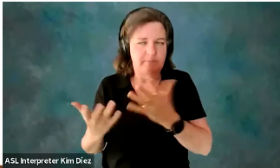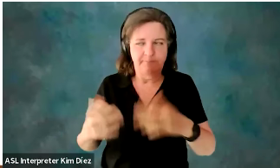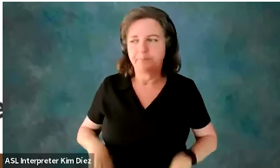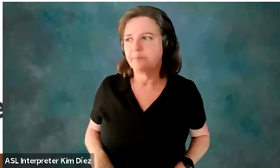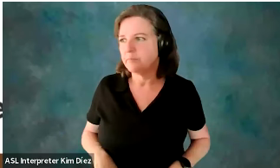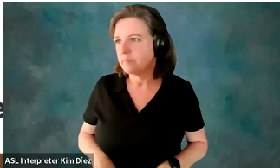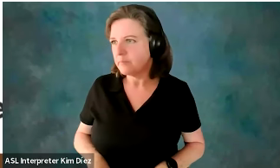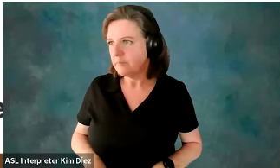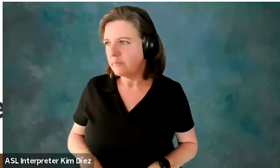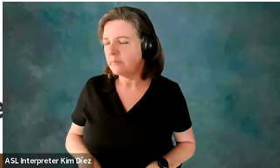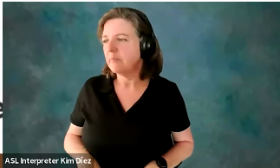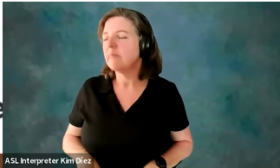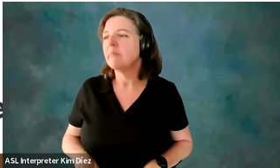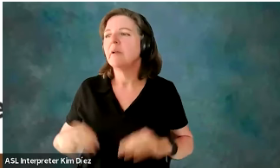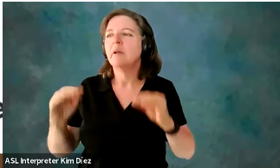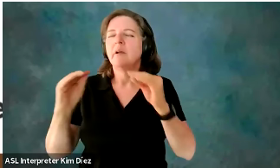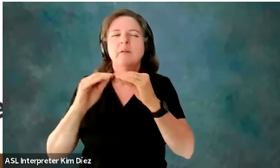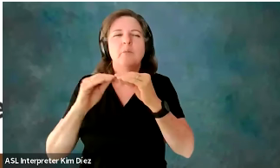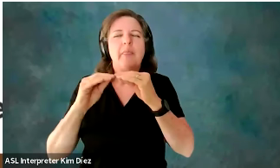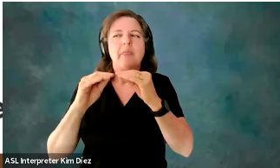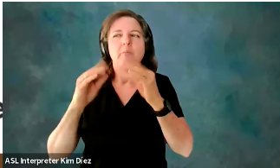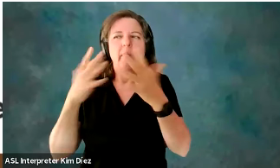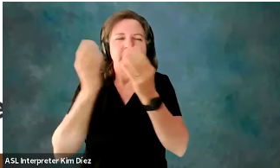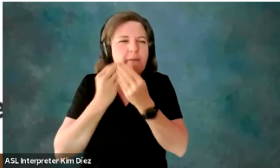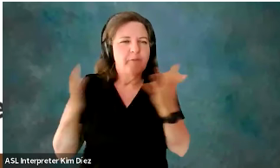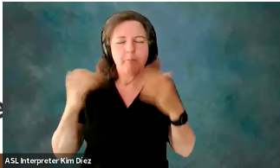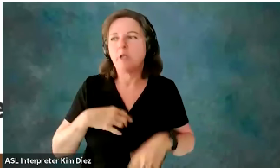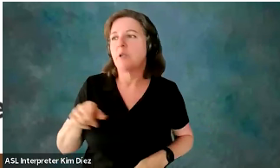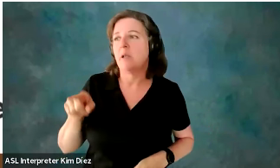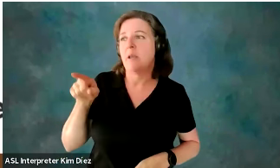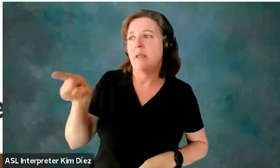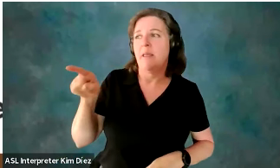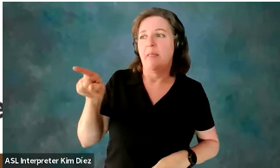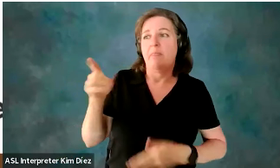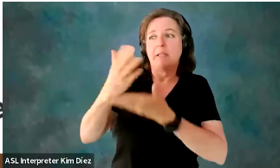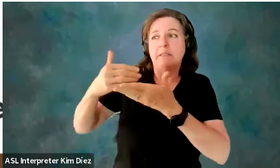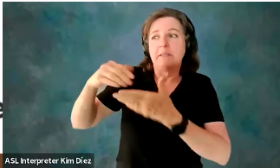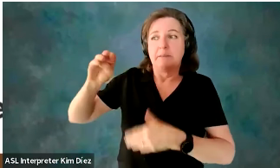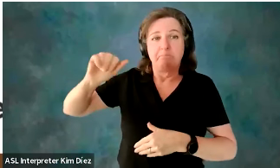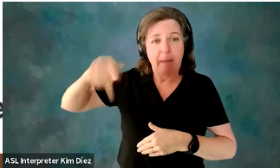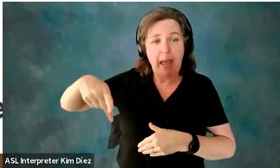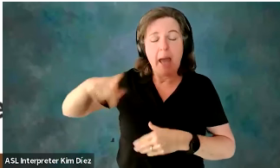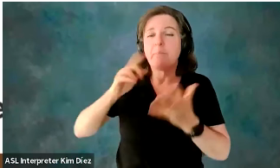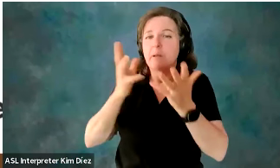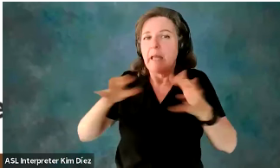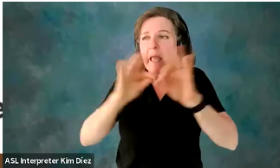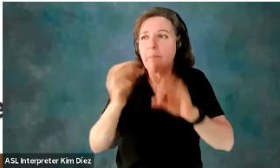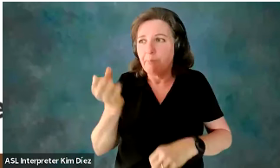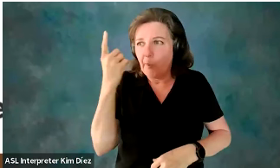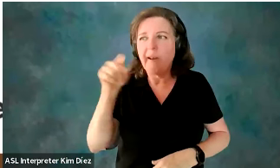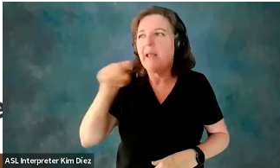as we move with the information, these map units, it's important that we know that this is